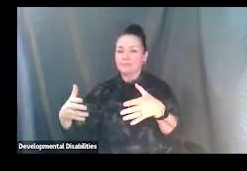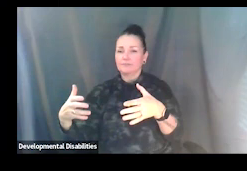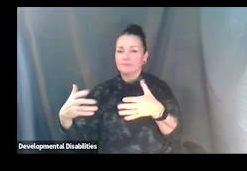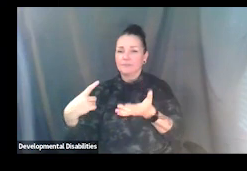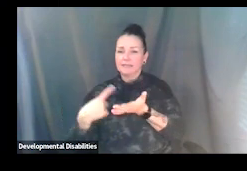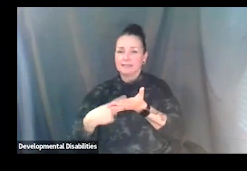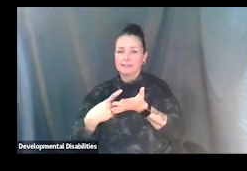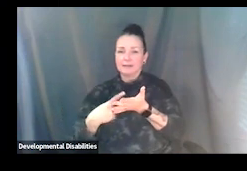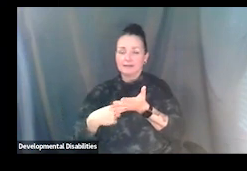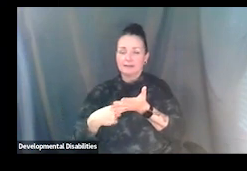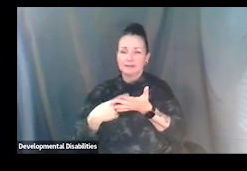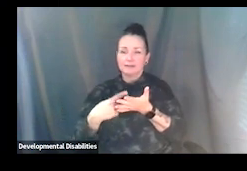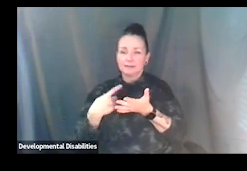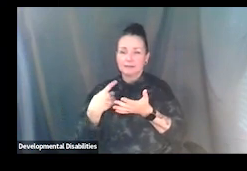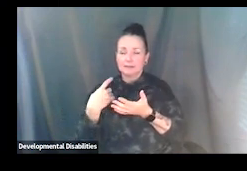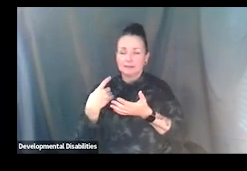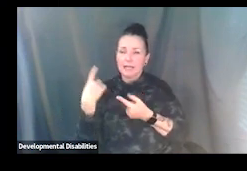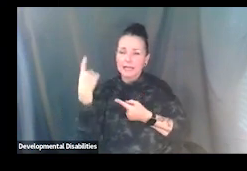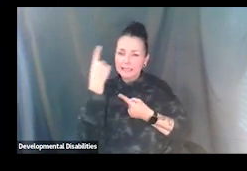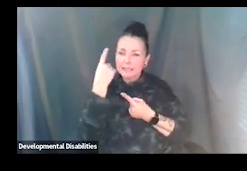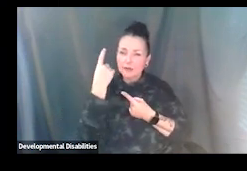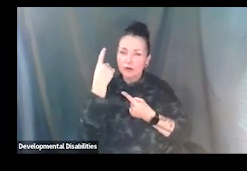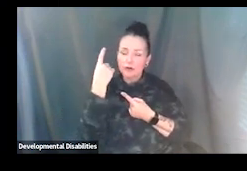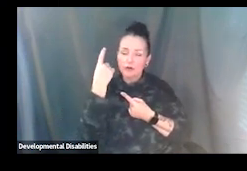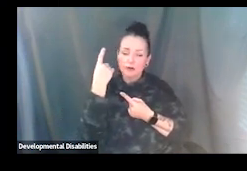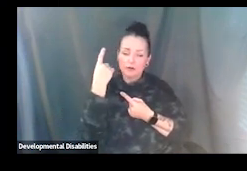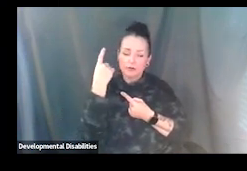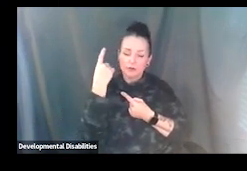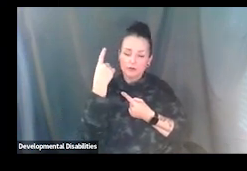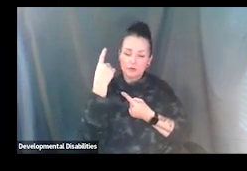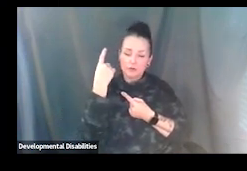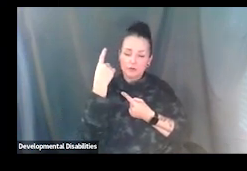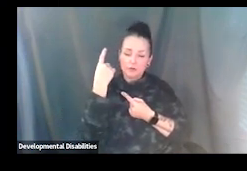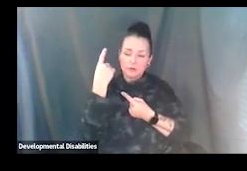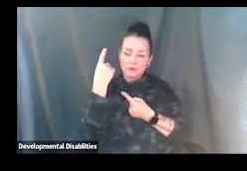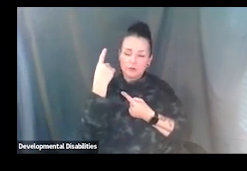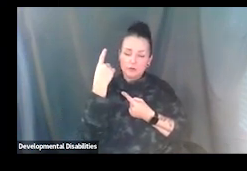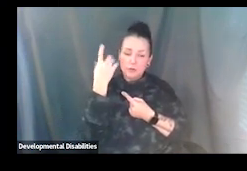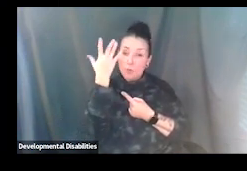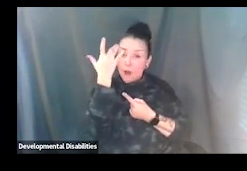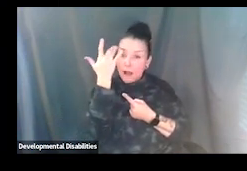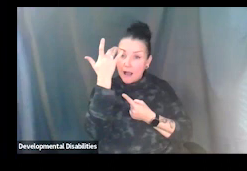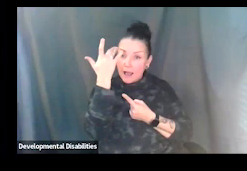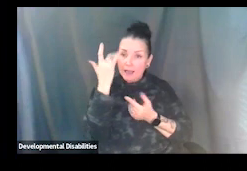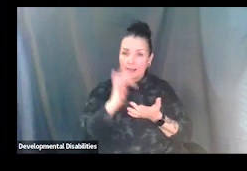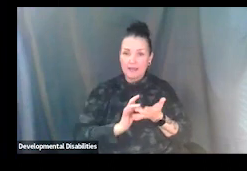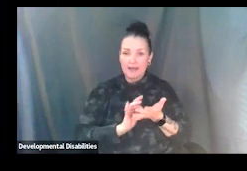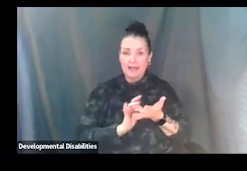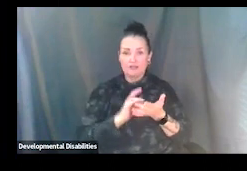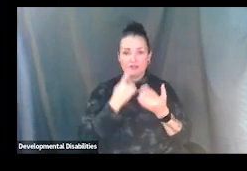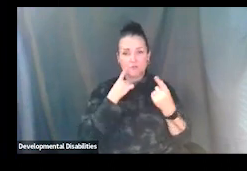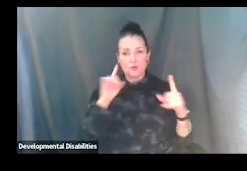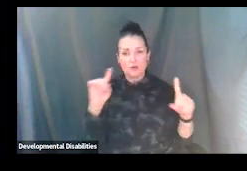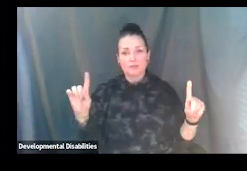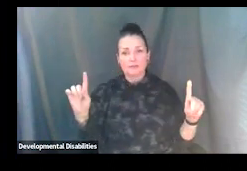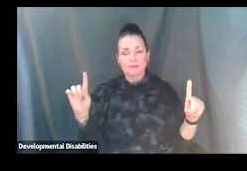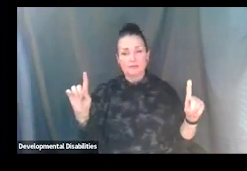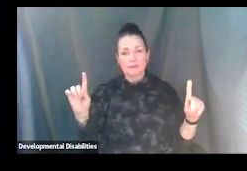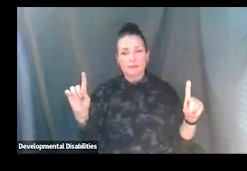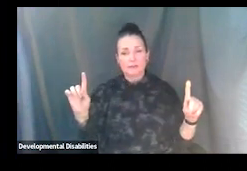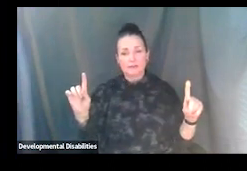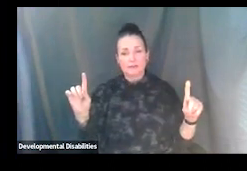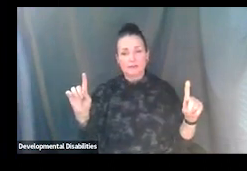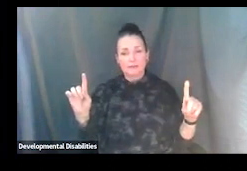trying to understand why these medications work. And when one